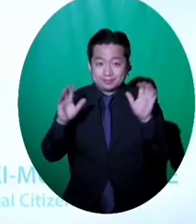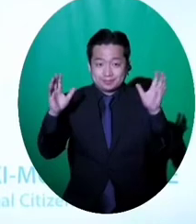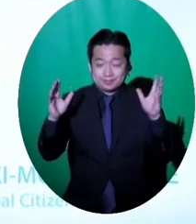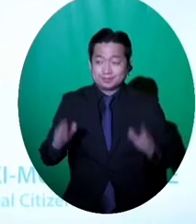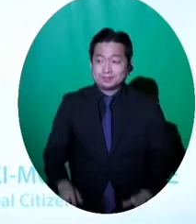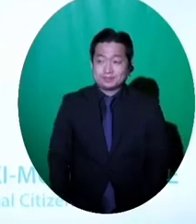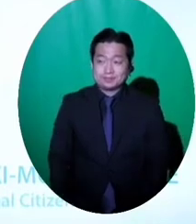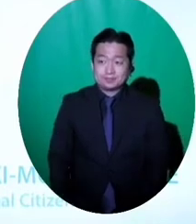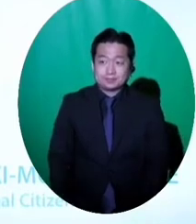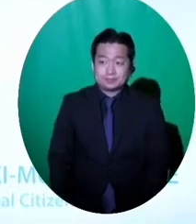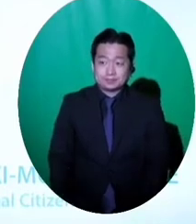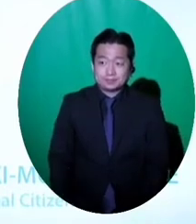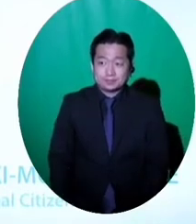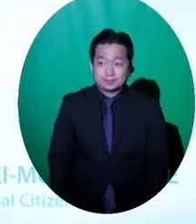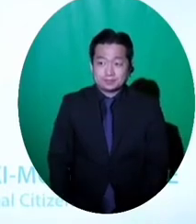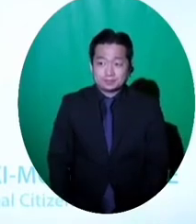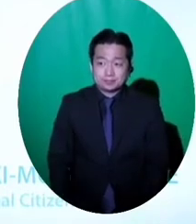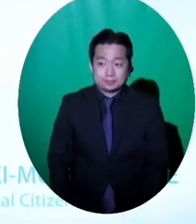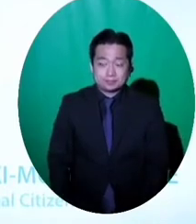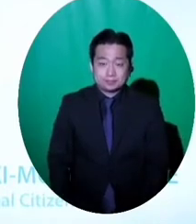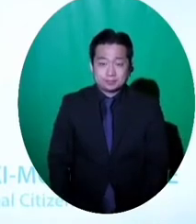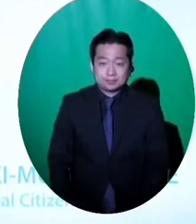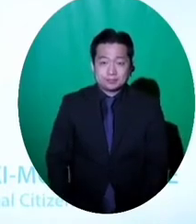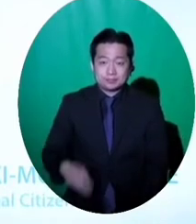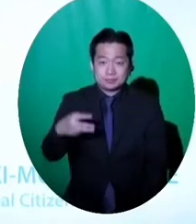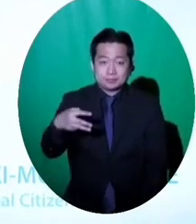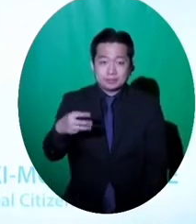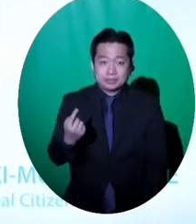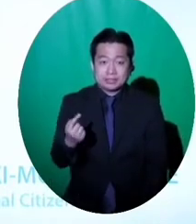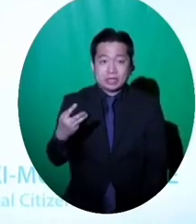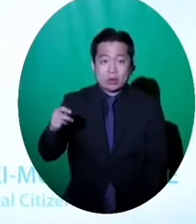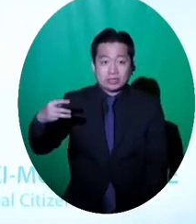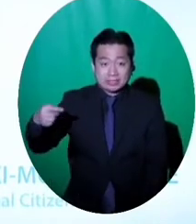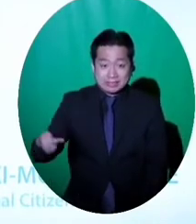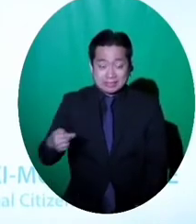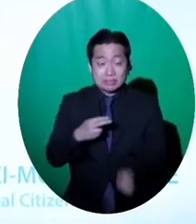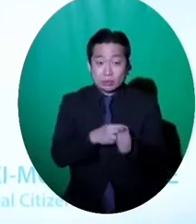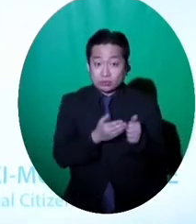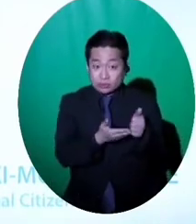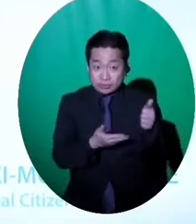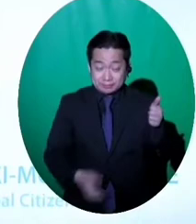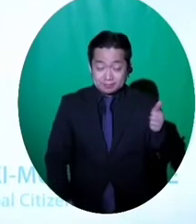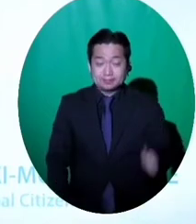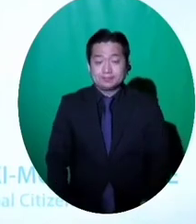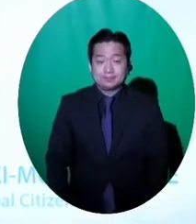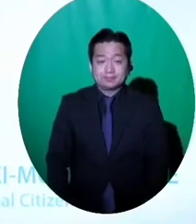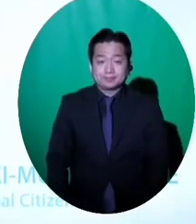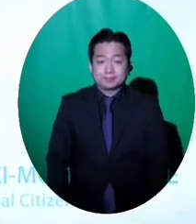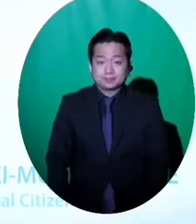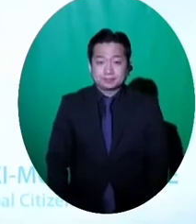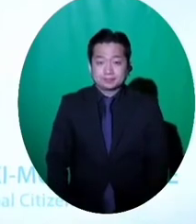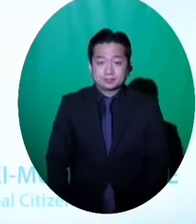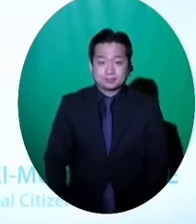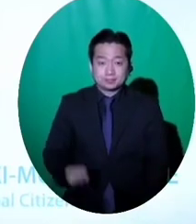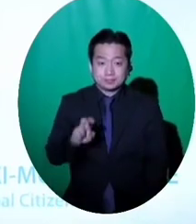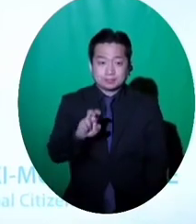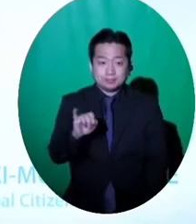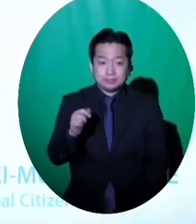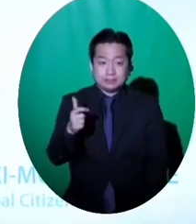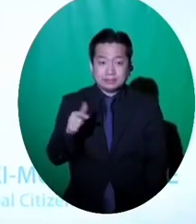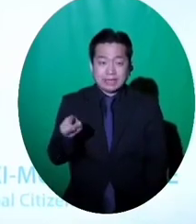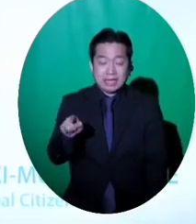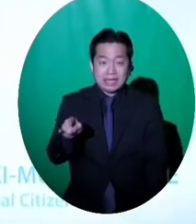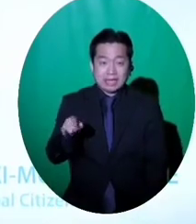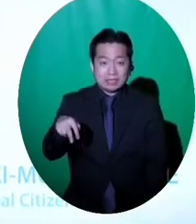Professor Tronto is Professor Emerita of Political Science at the University of Minnesota and the City University of New